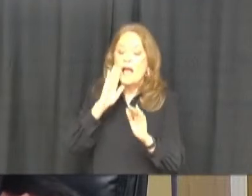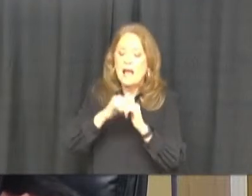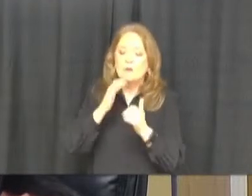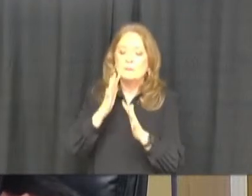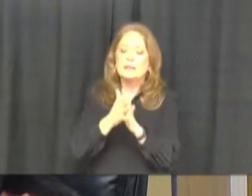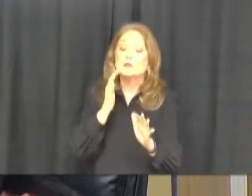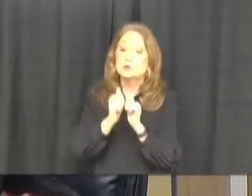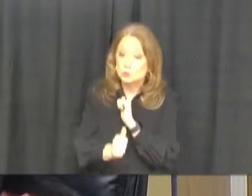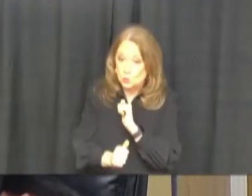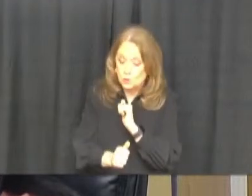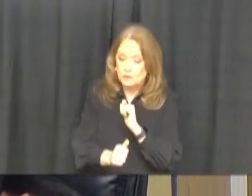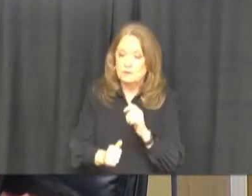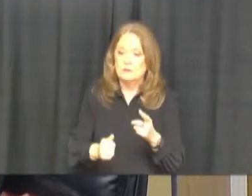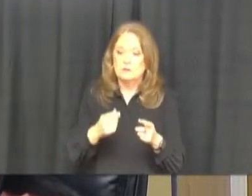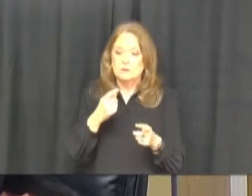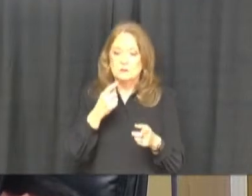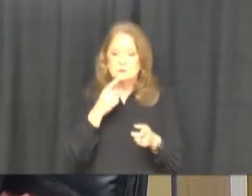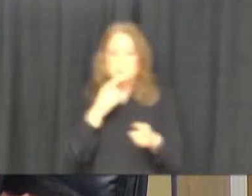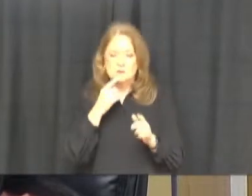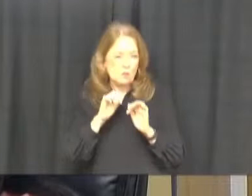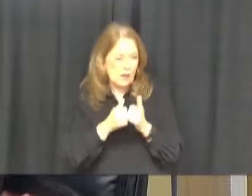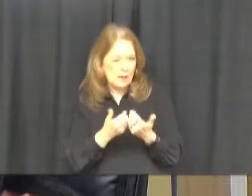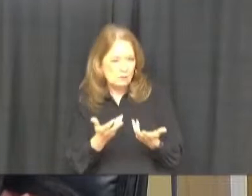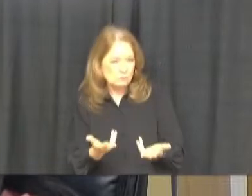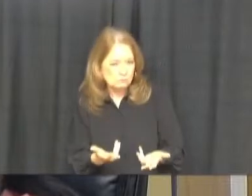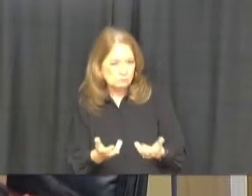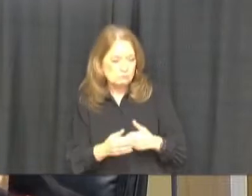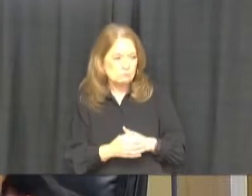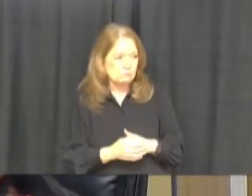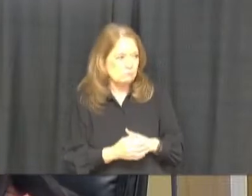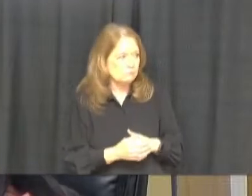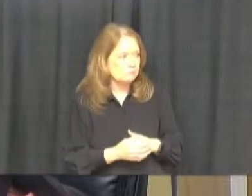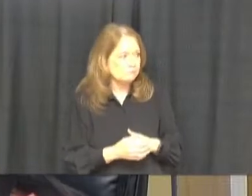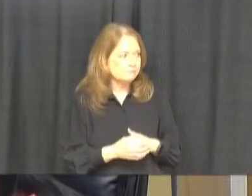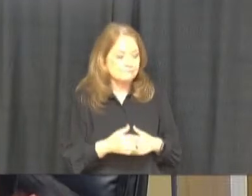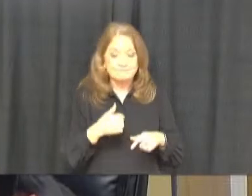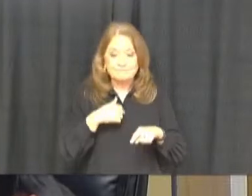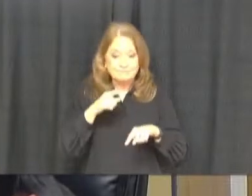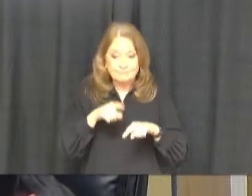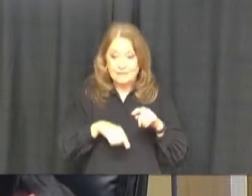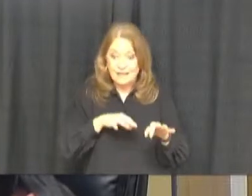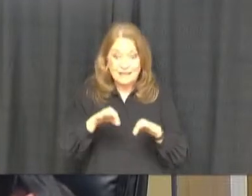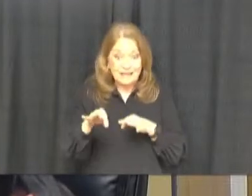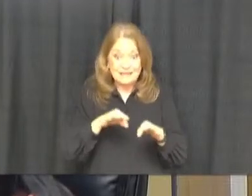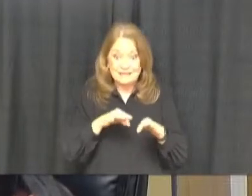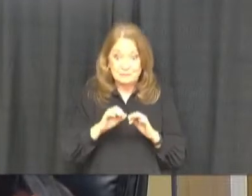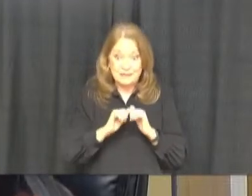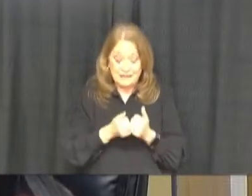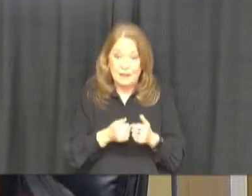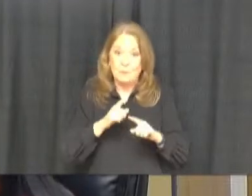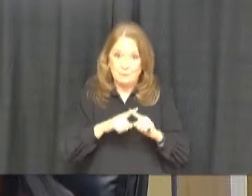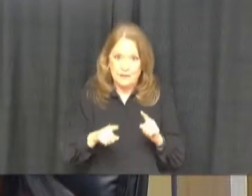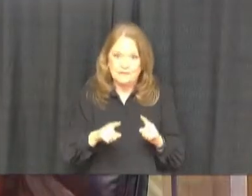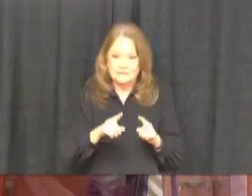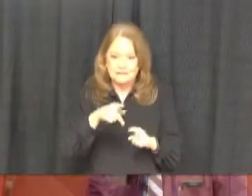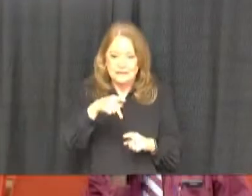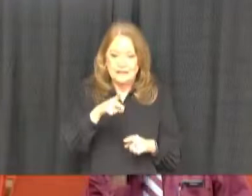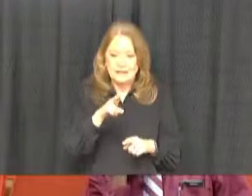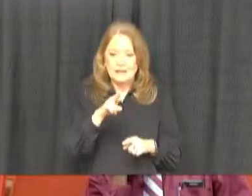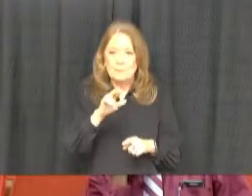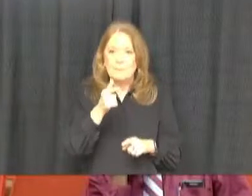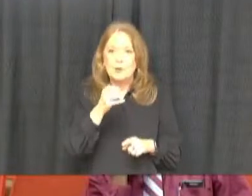no ongoing investigation of a potential crime. I can't explain how it purges. It purges. No different